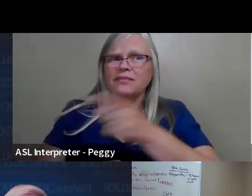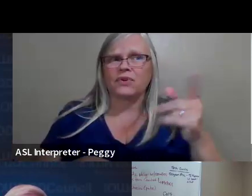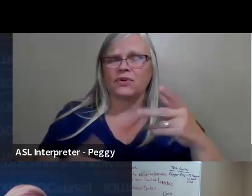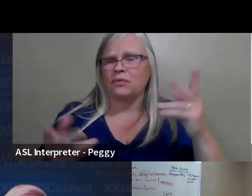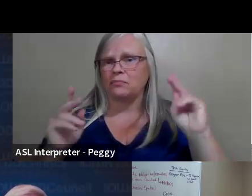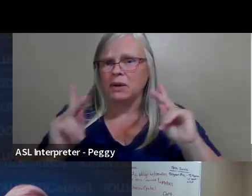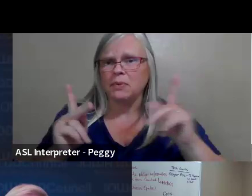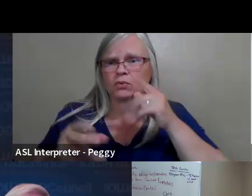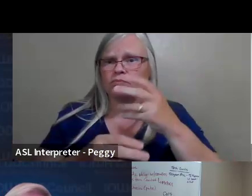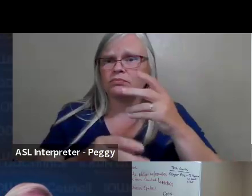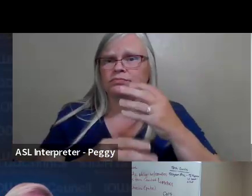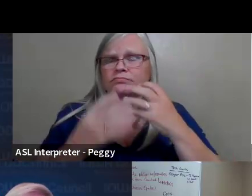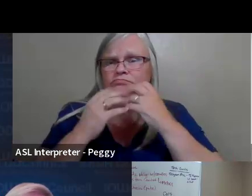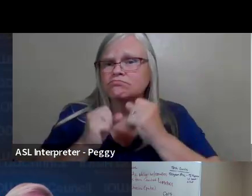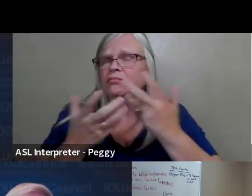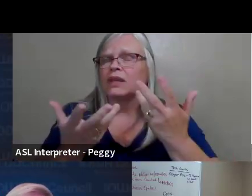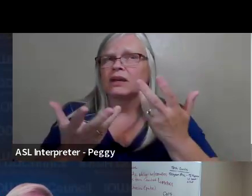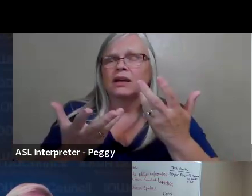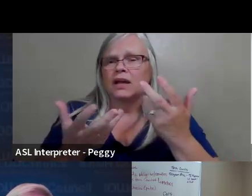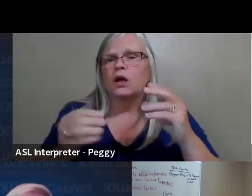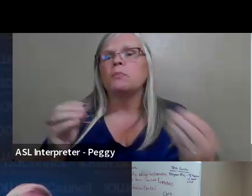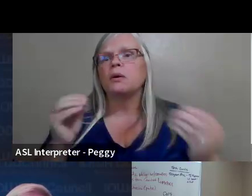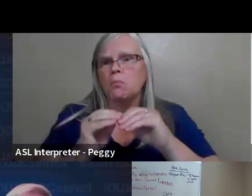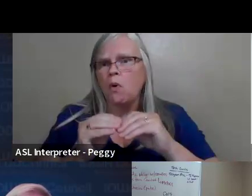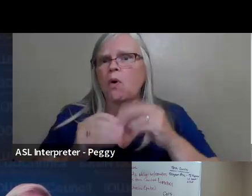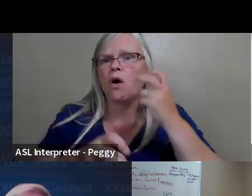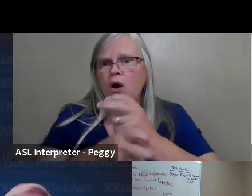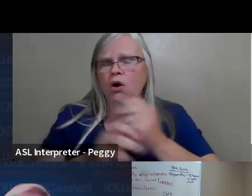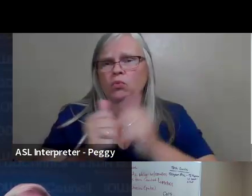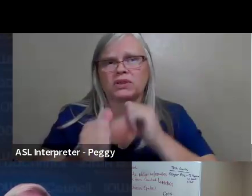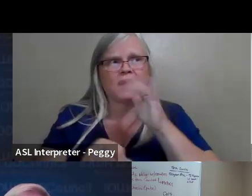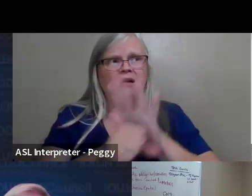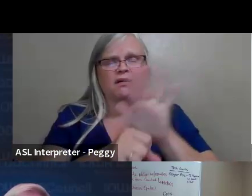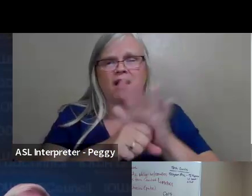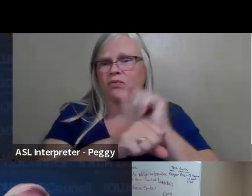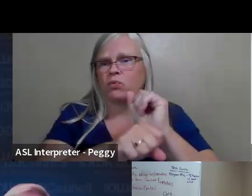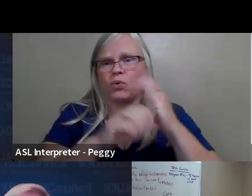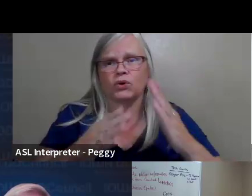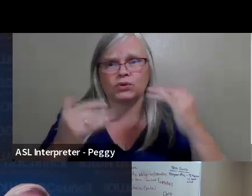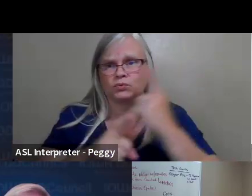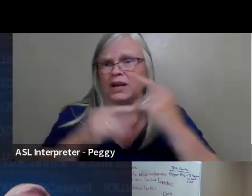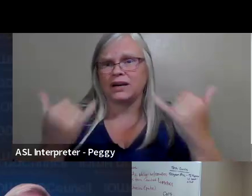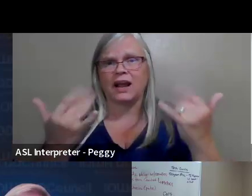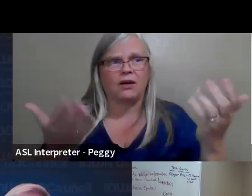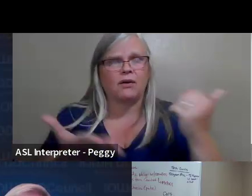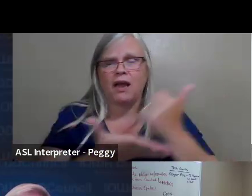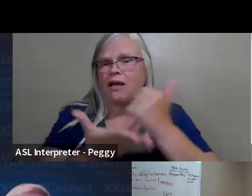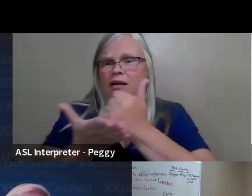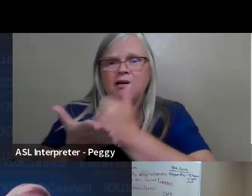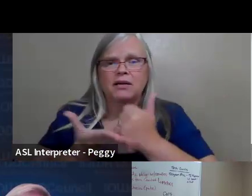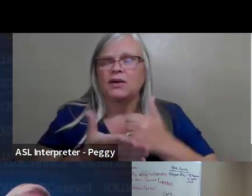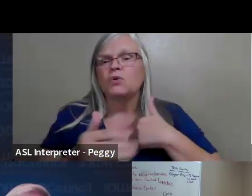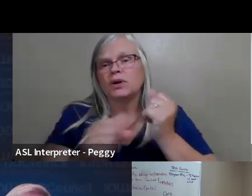also going to make things more difficult with the shortage. And so we have created